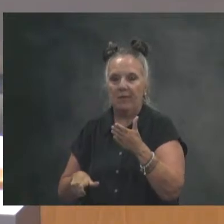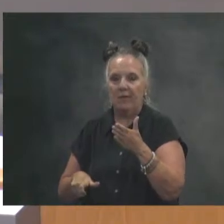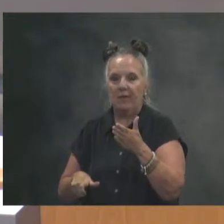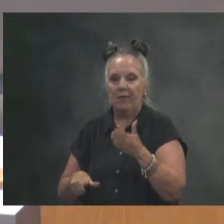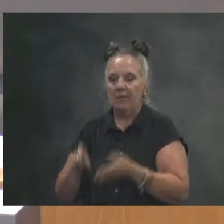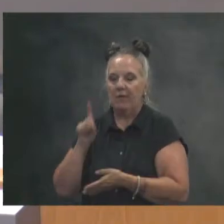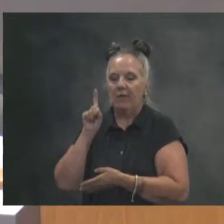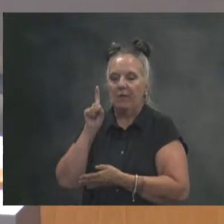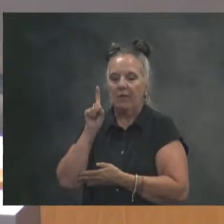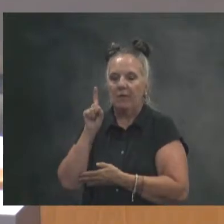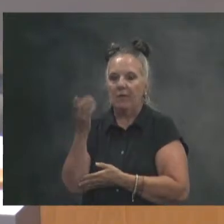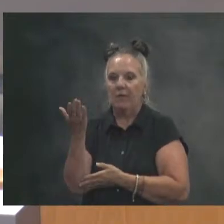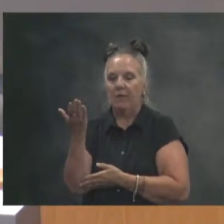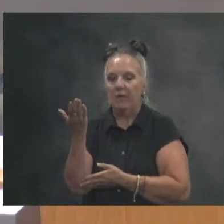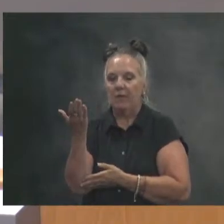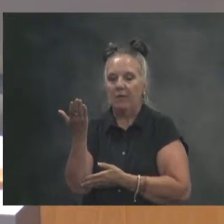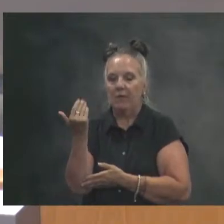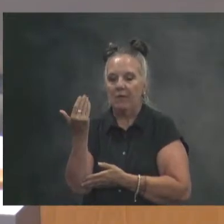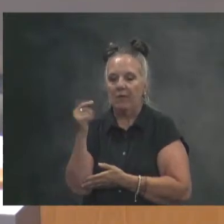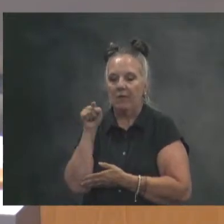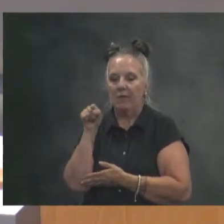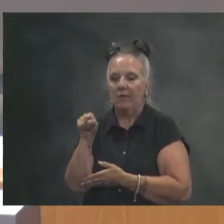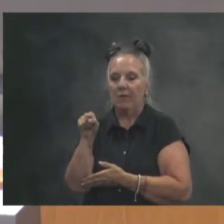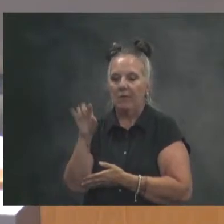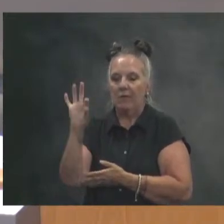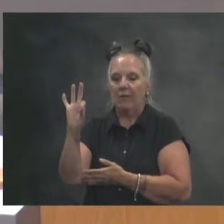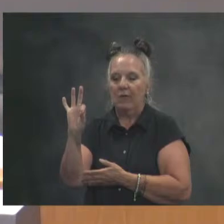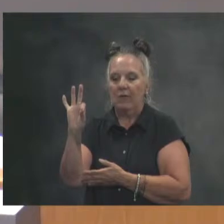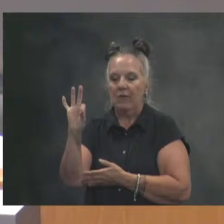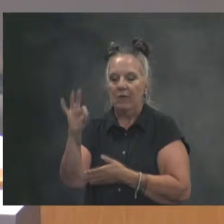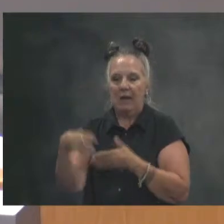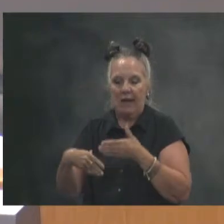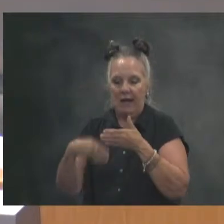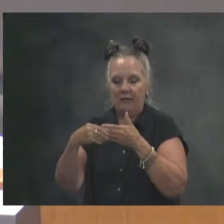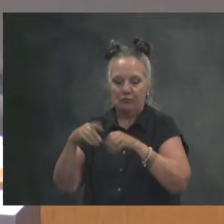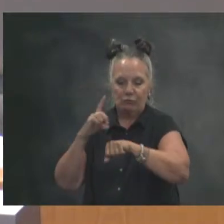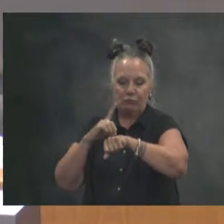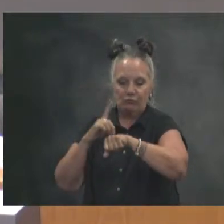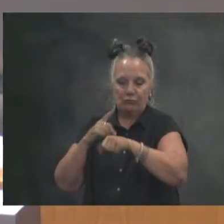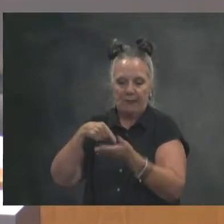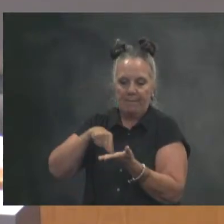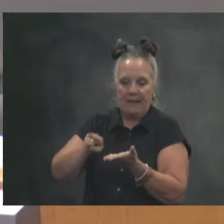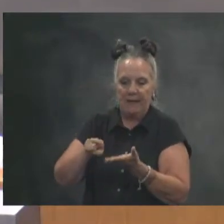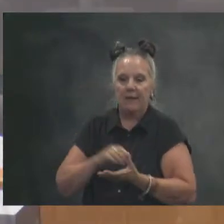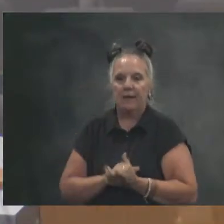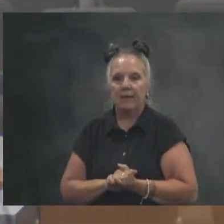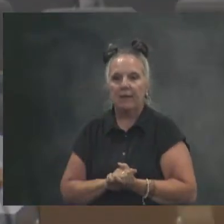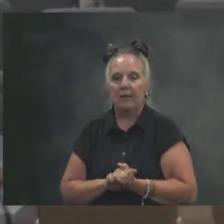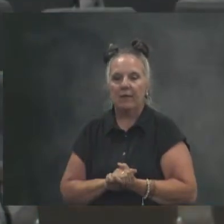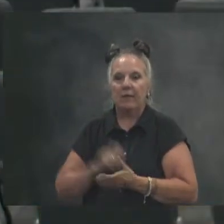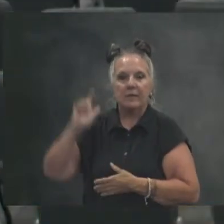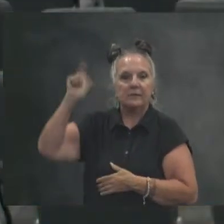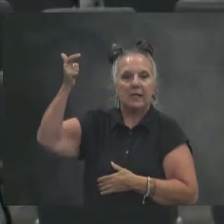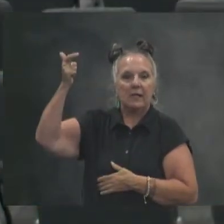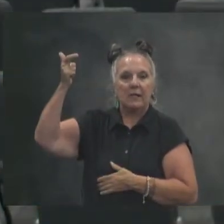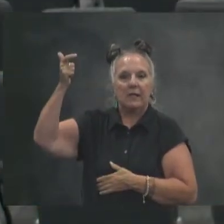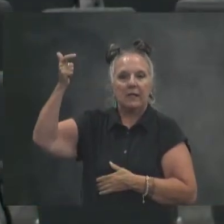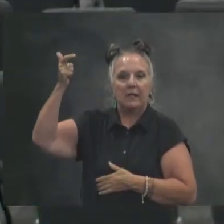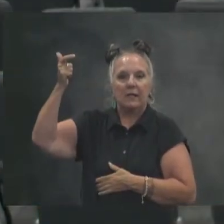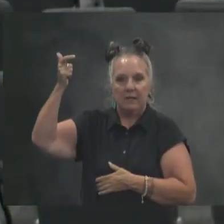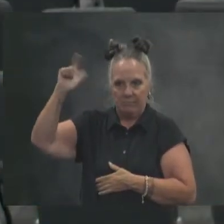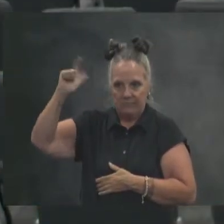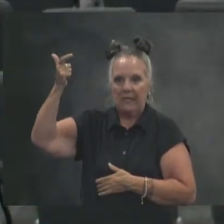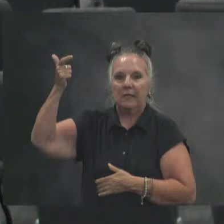a modification of Teacher Article 15.9, extra duty pay. Thank you, Mr. Stauffer. Is there a second?